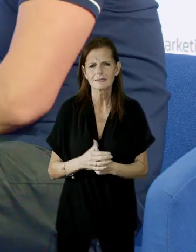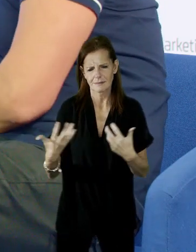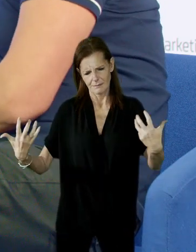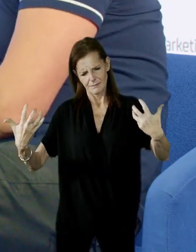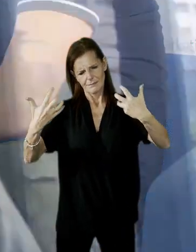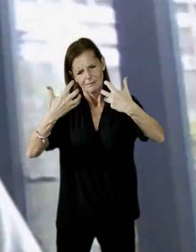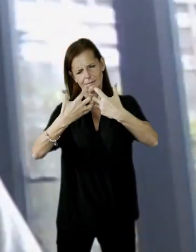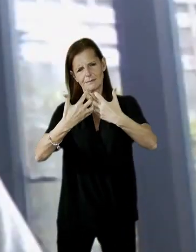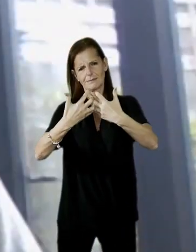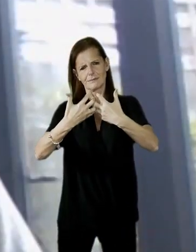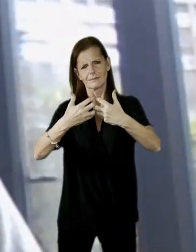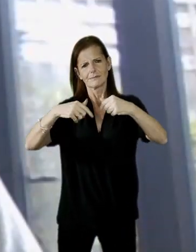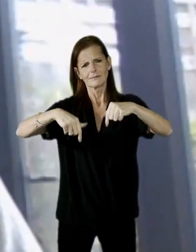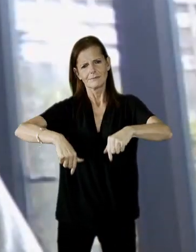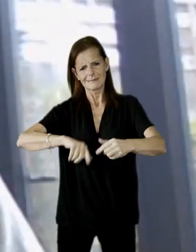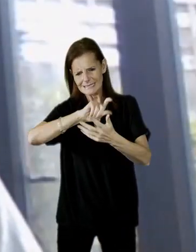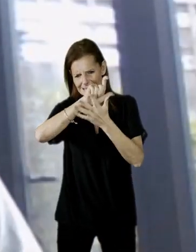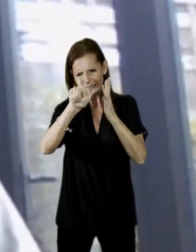little bit more about that?